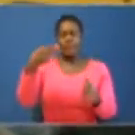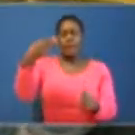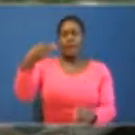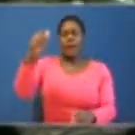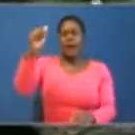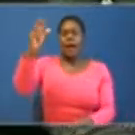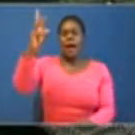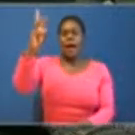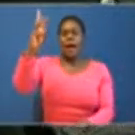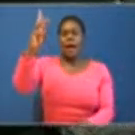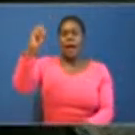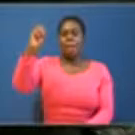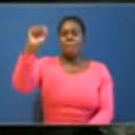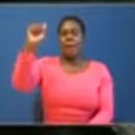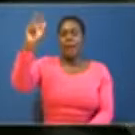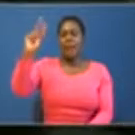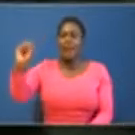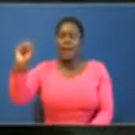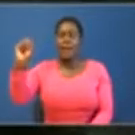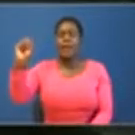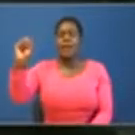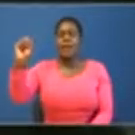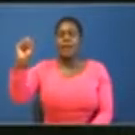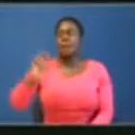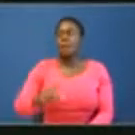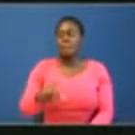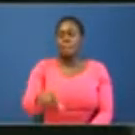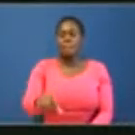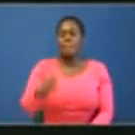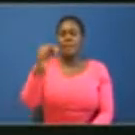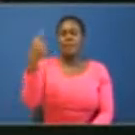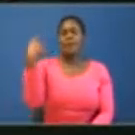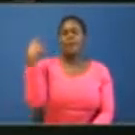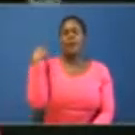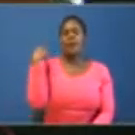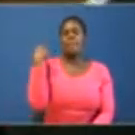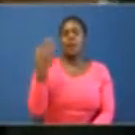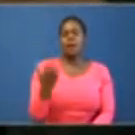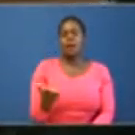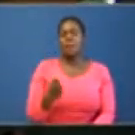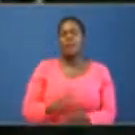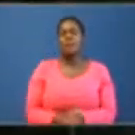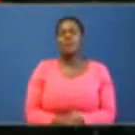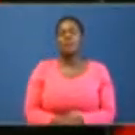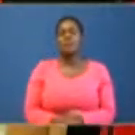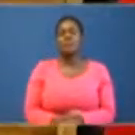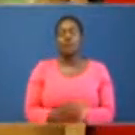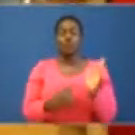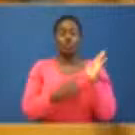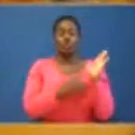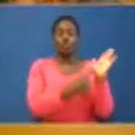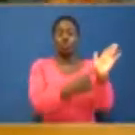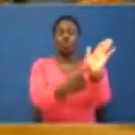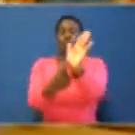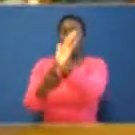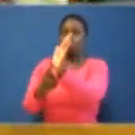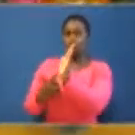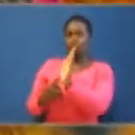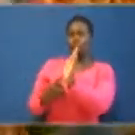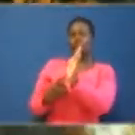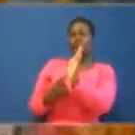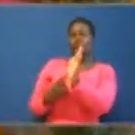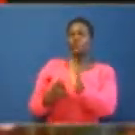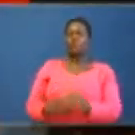if you can come you can pick num a number in here and then show us